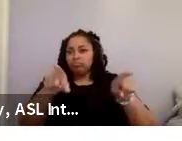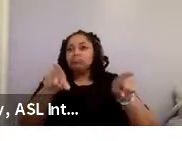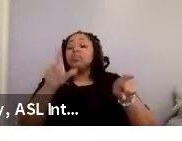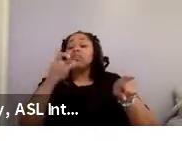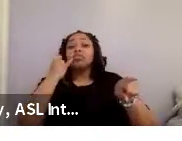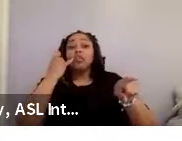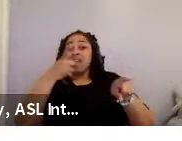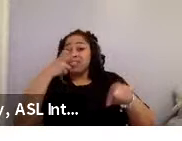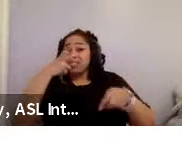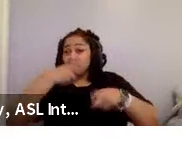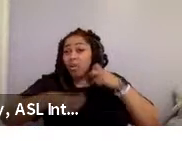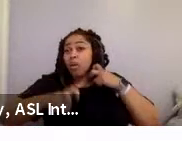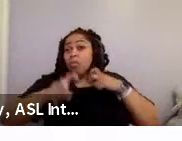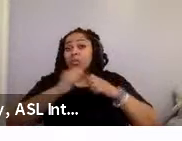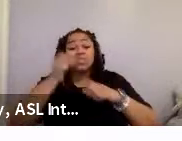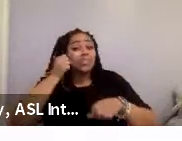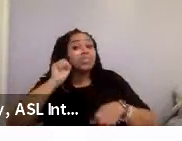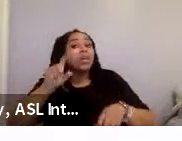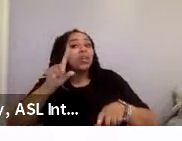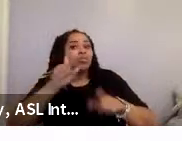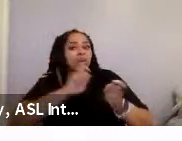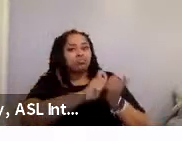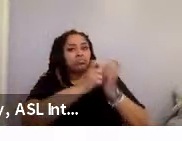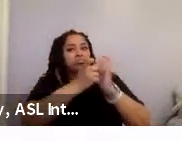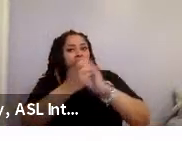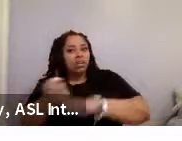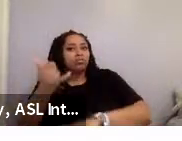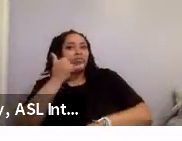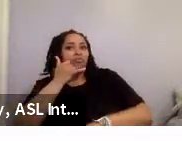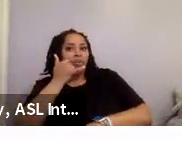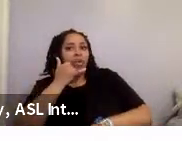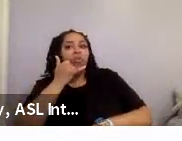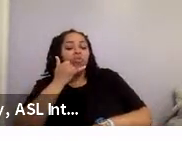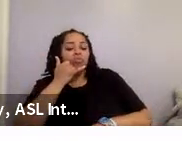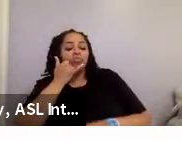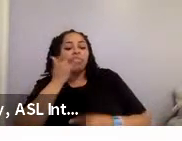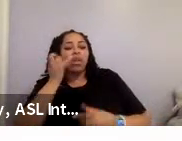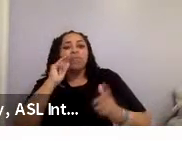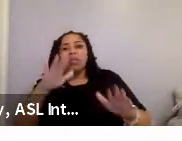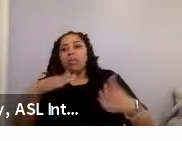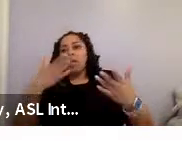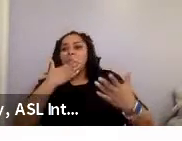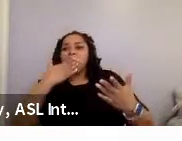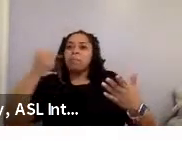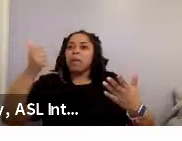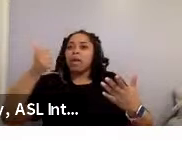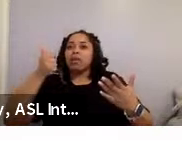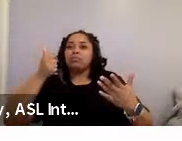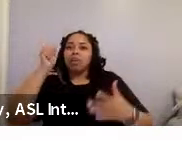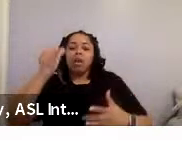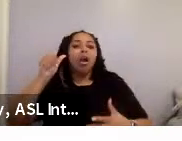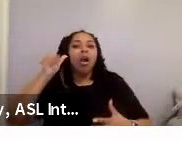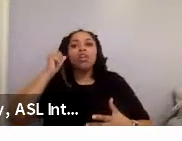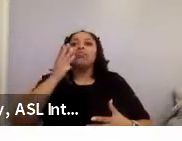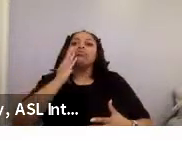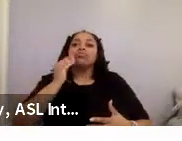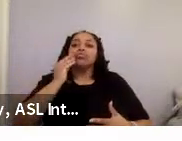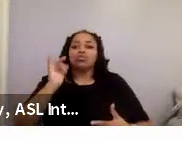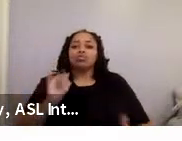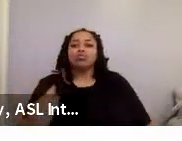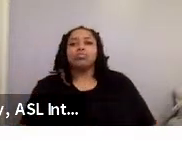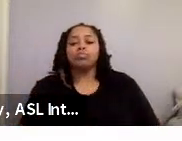you're having difficulty with sound today, you could switch to the telephone if that might provide you a better audio